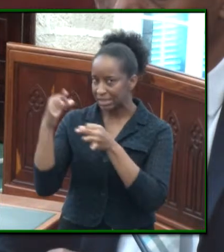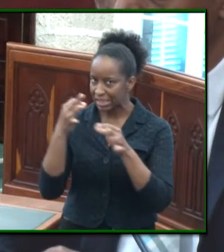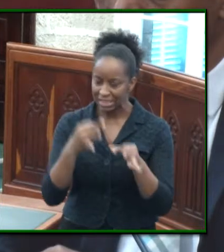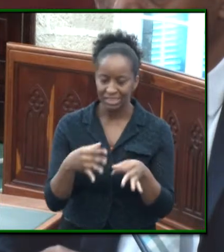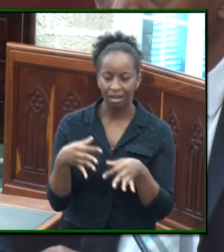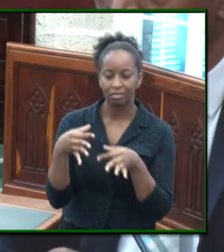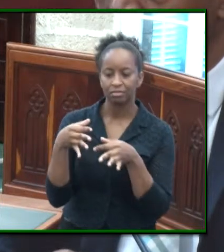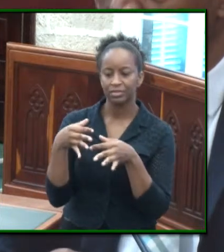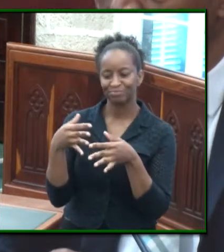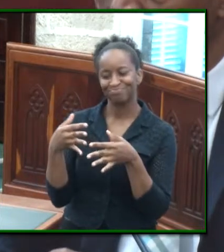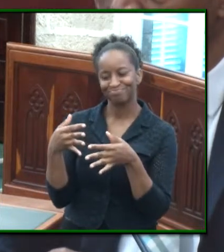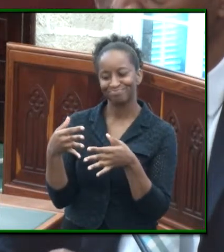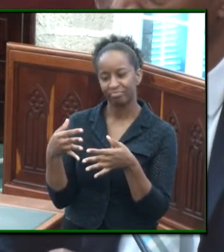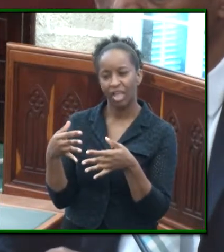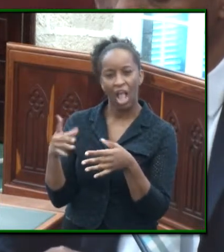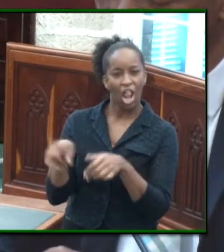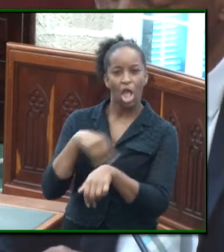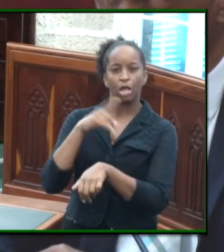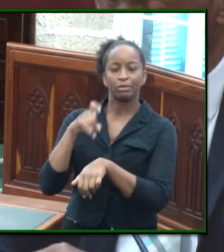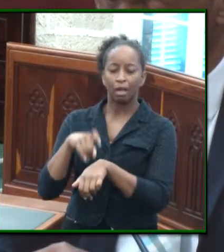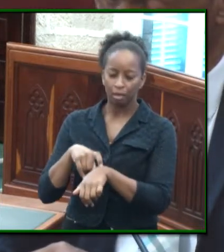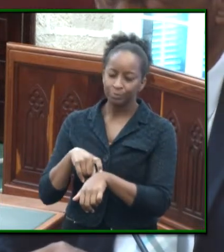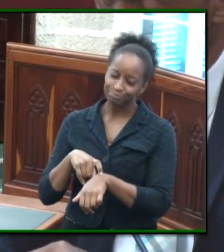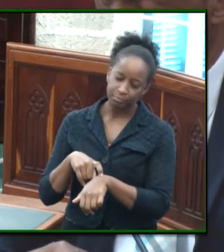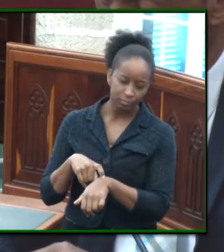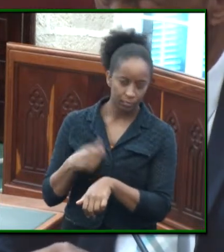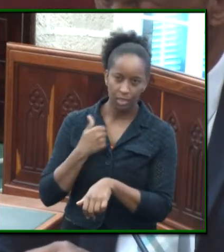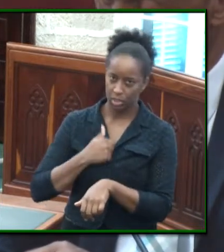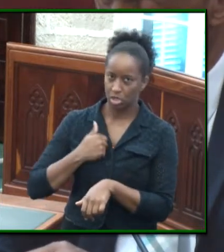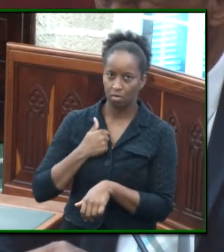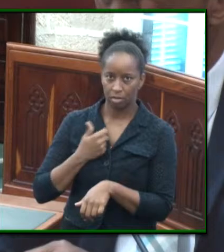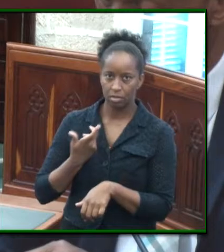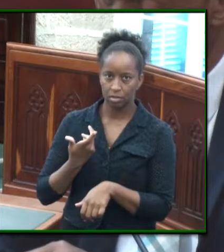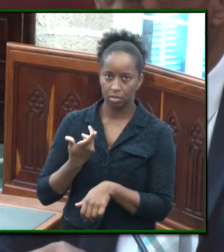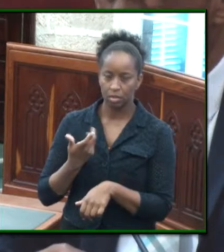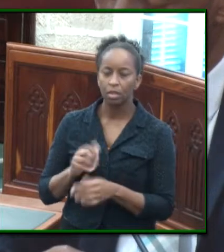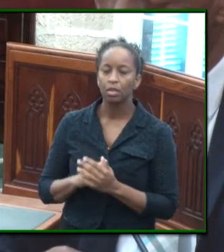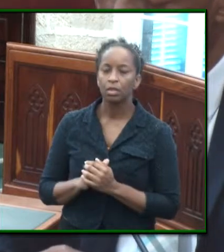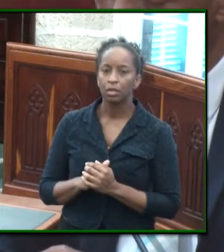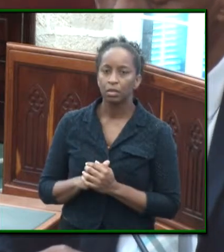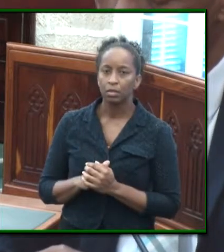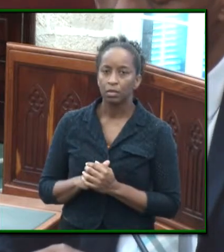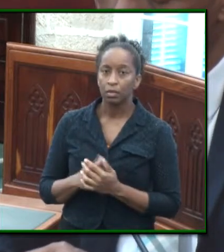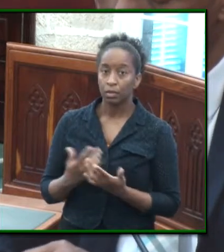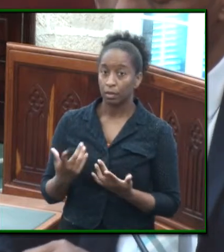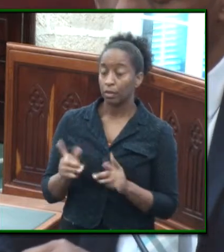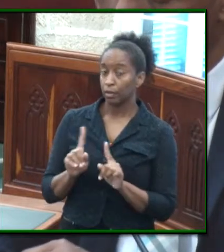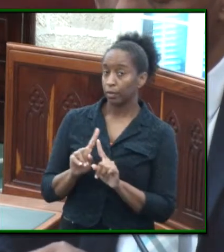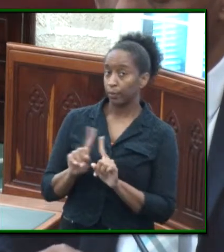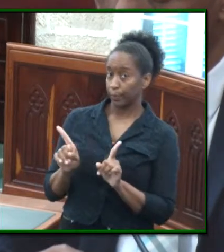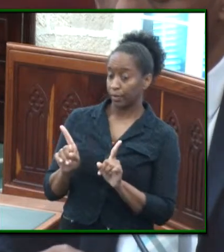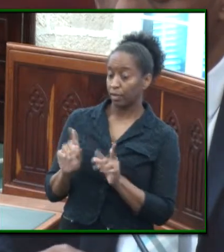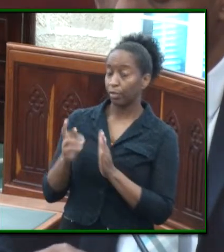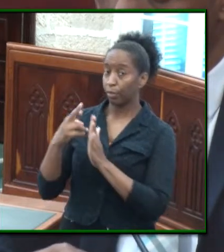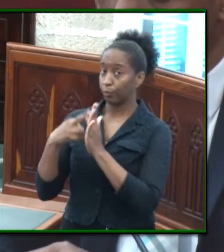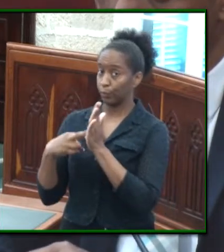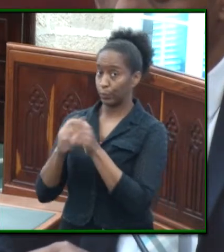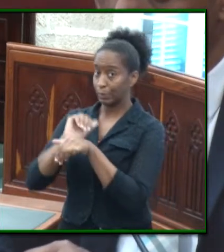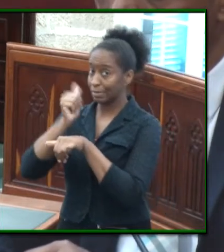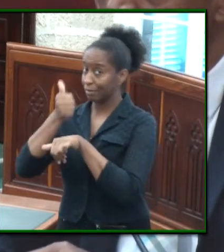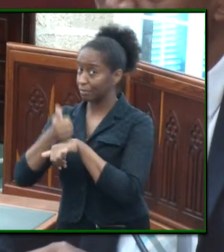The making of amendments to the civil procedure rules fall within the Rules Committee of the Supreme Court. I